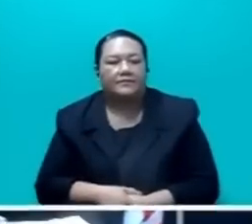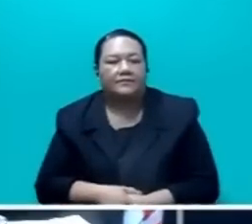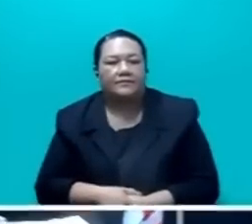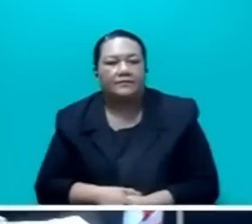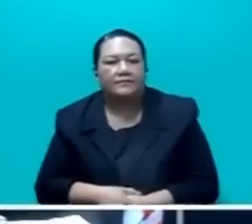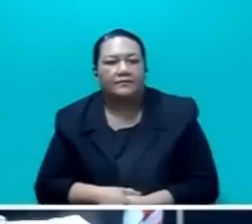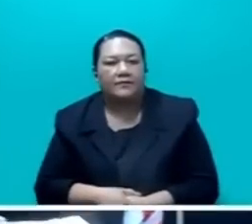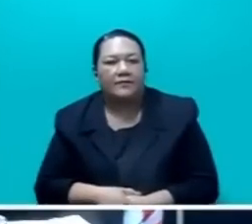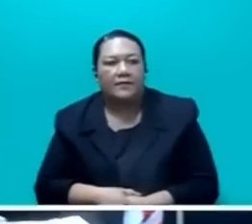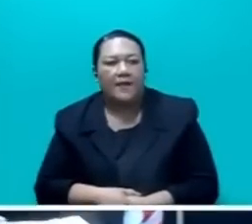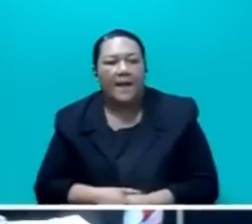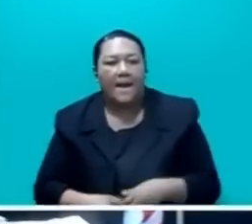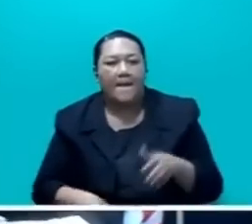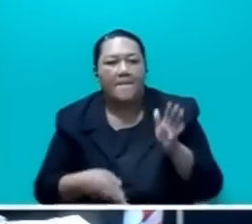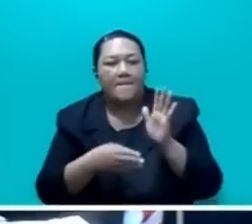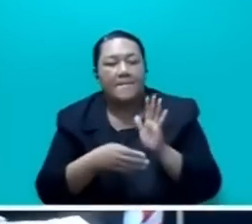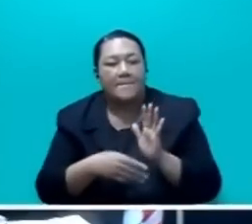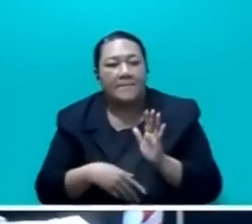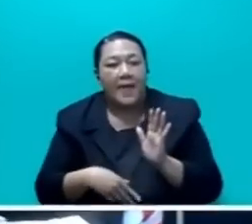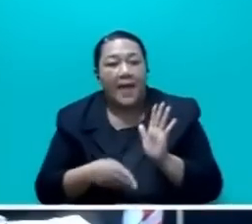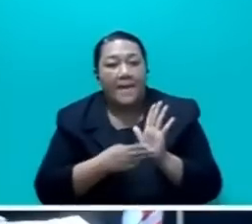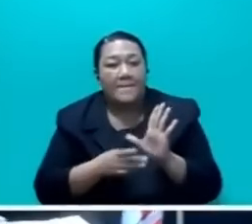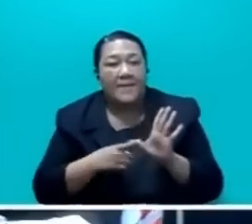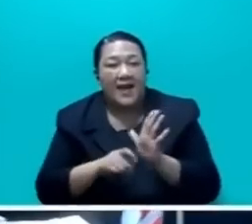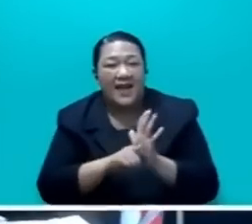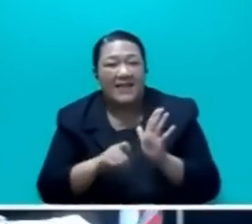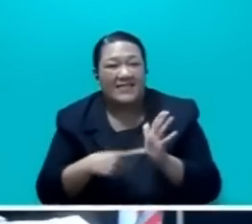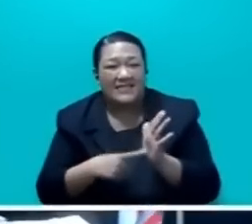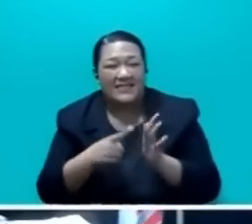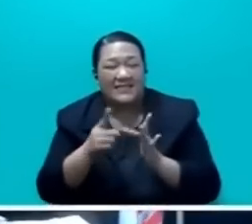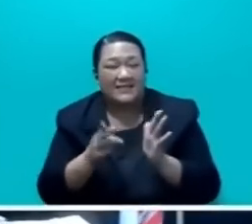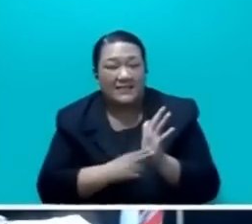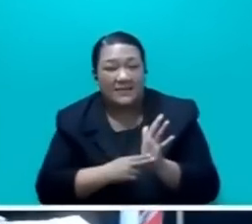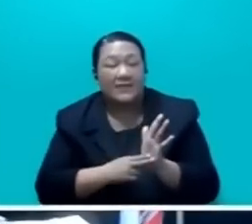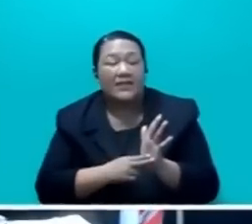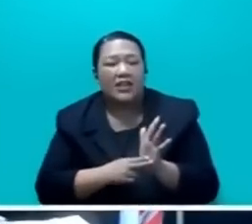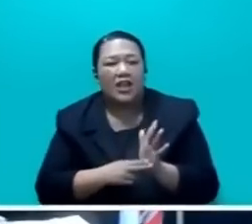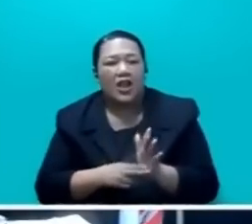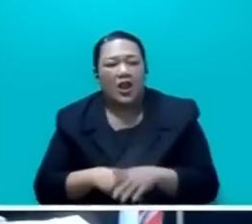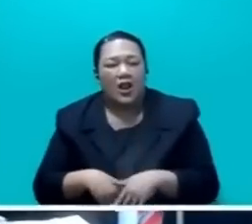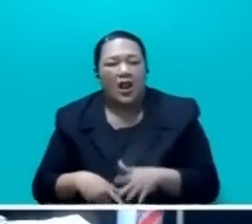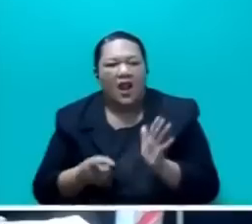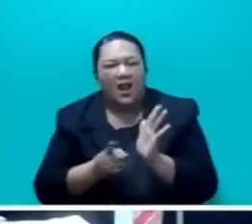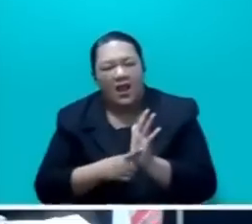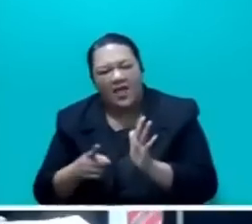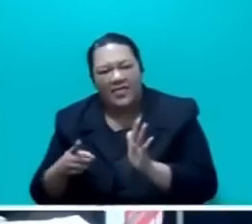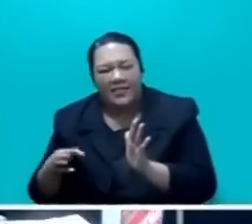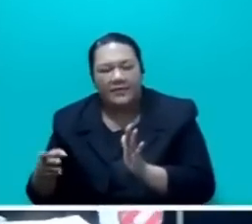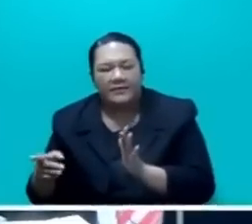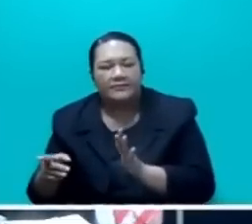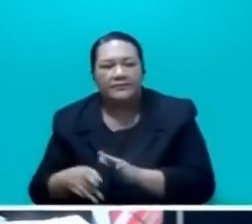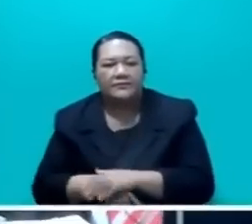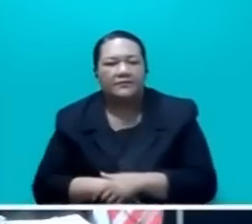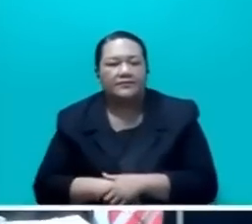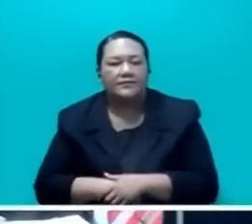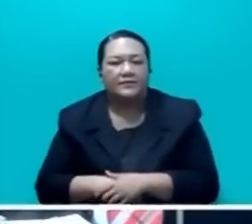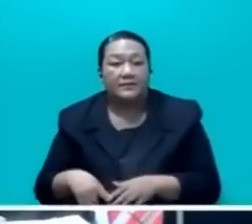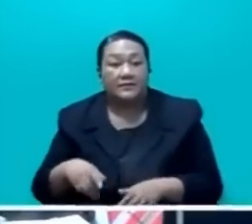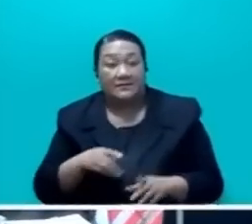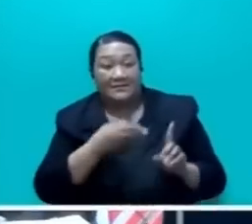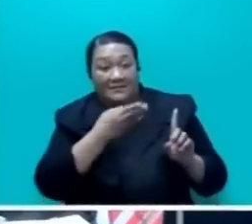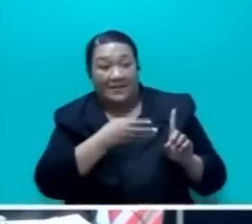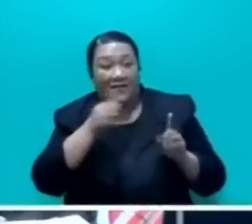Martin Luther King Jr. told us something that we need to hear. He said that, quote, "We are